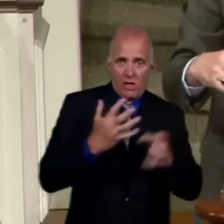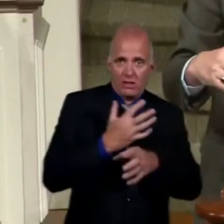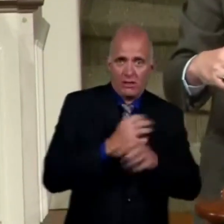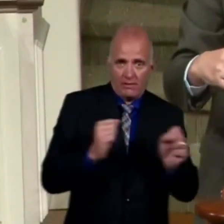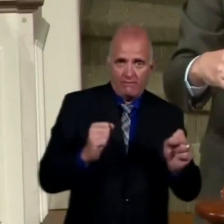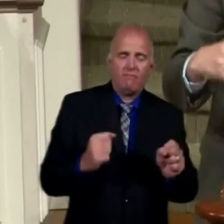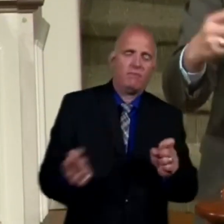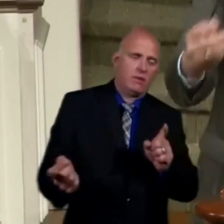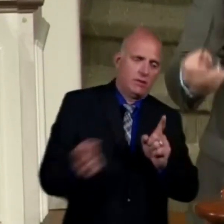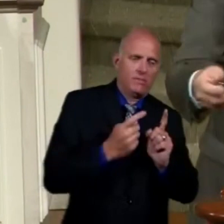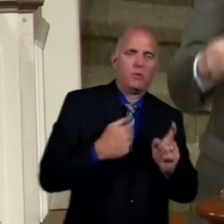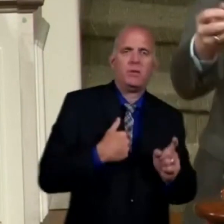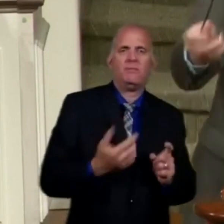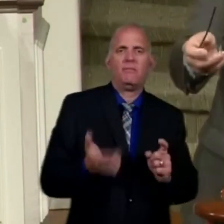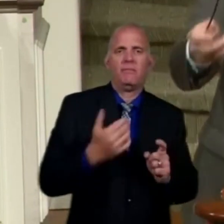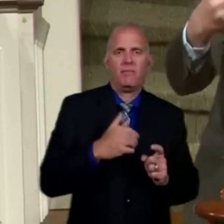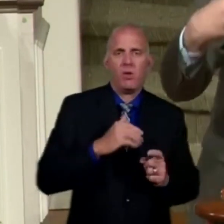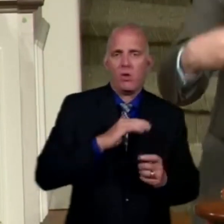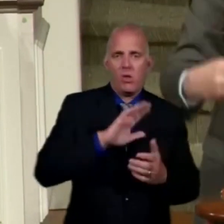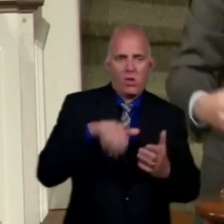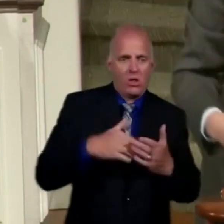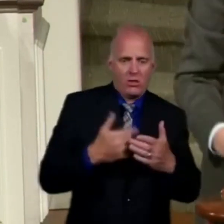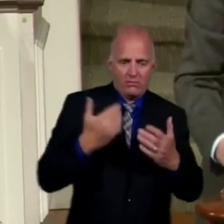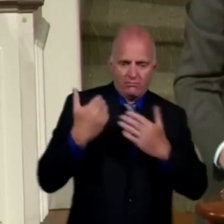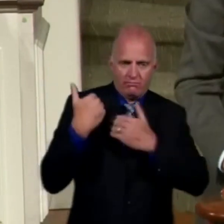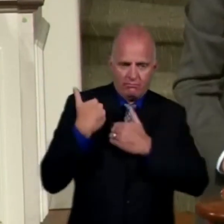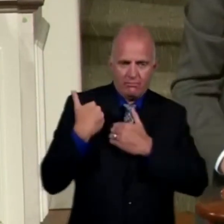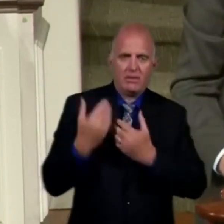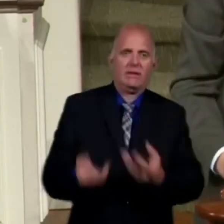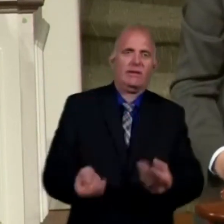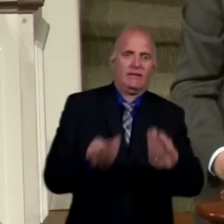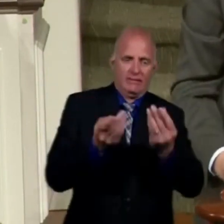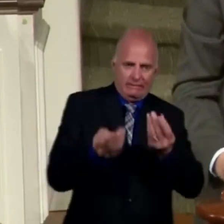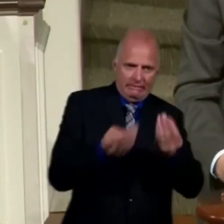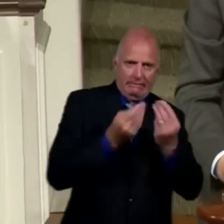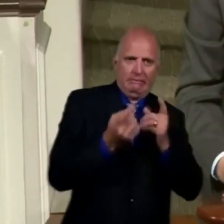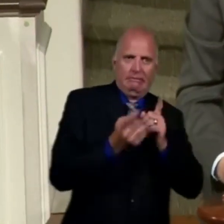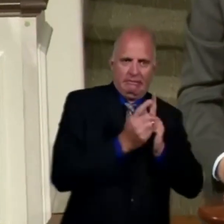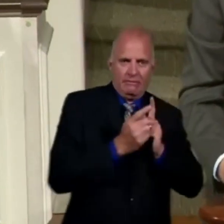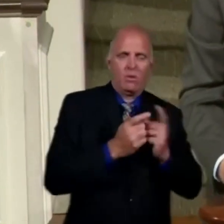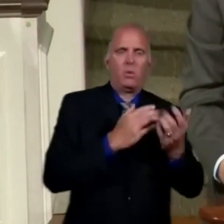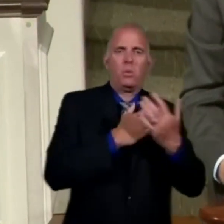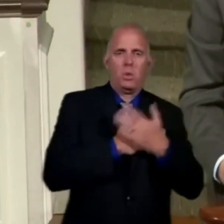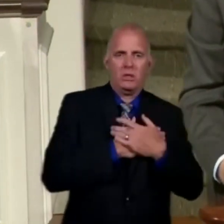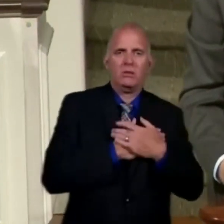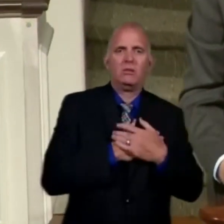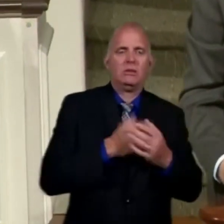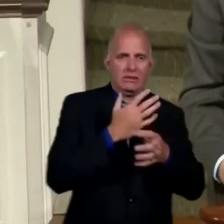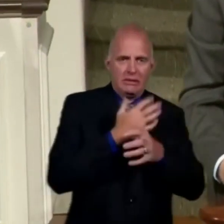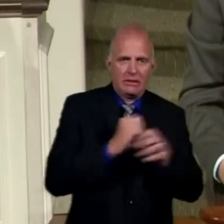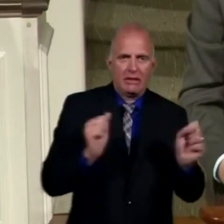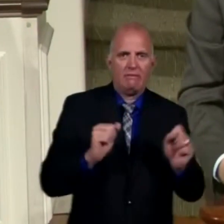me. All that labor, heavy laden, I'll give you rest. If you're saved, you should not be ashamed to follow the